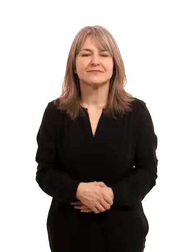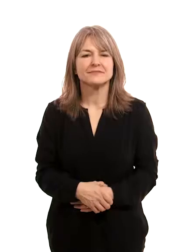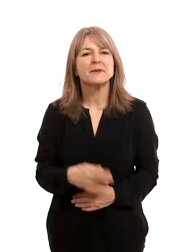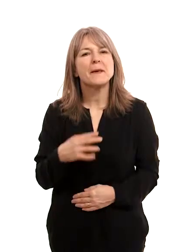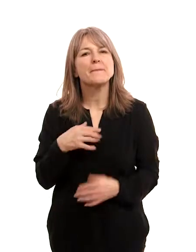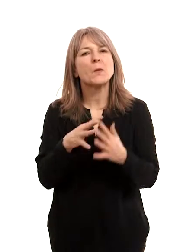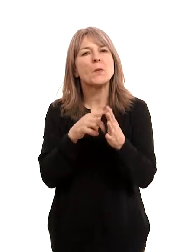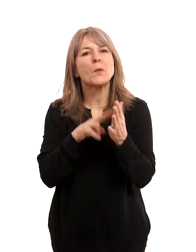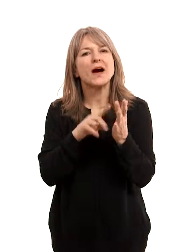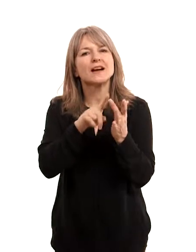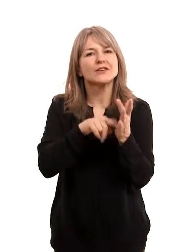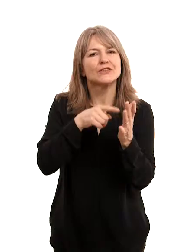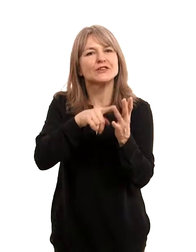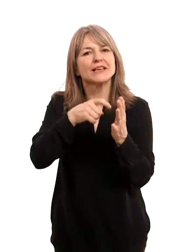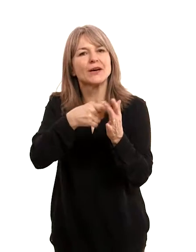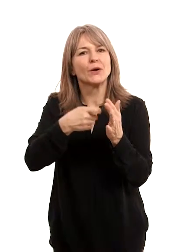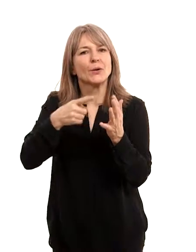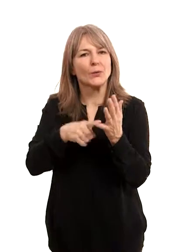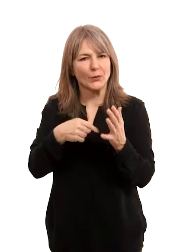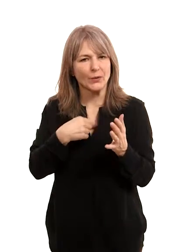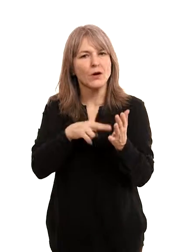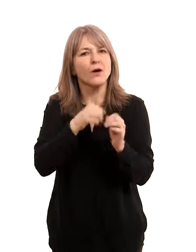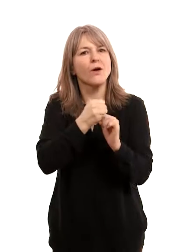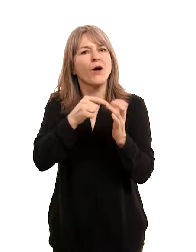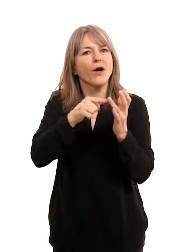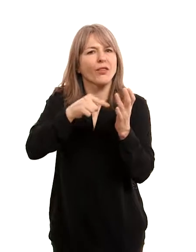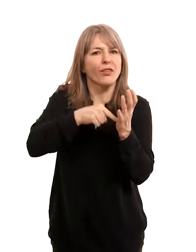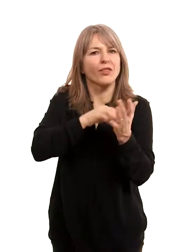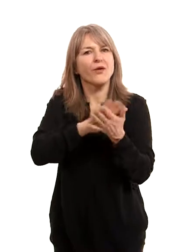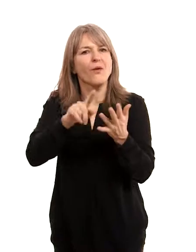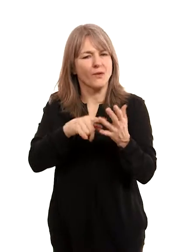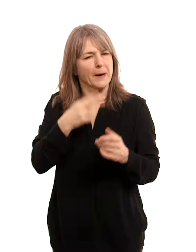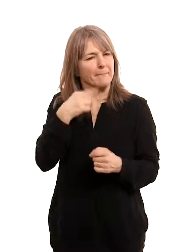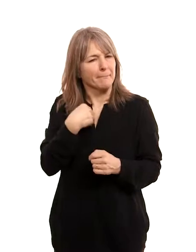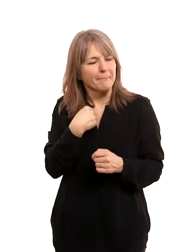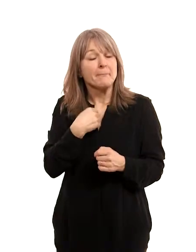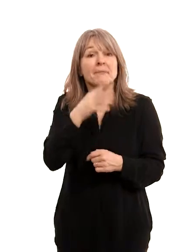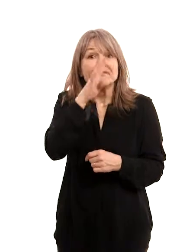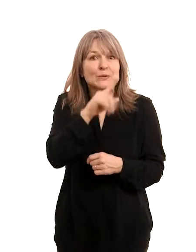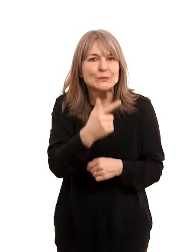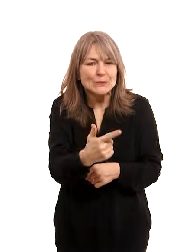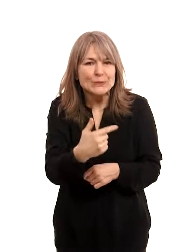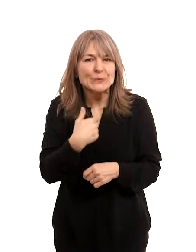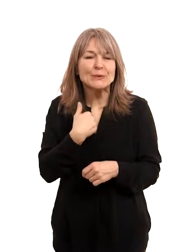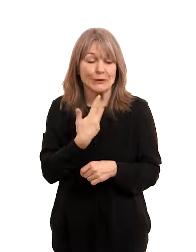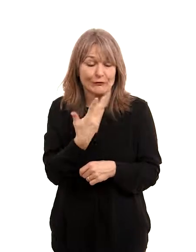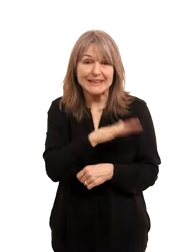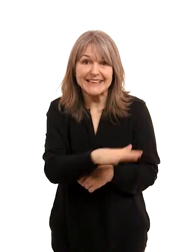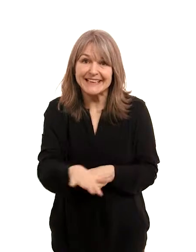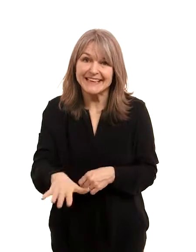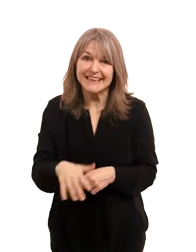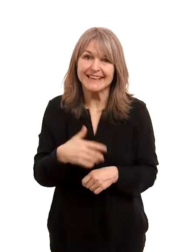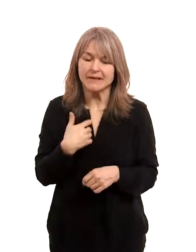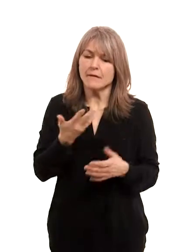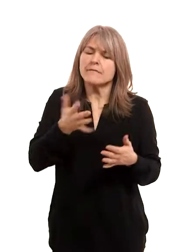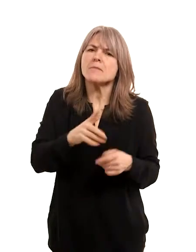My name is Wanjiku. I am 42 years old. I am a mother of 3. I came from Kenya to Cardiff 14